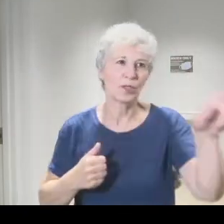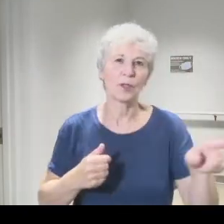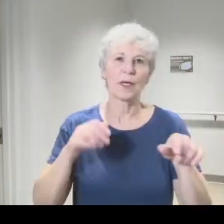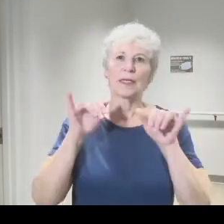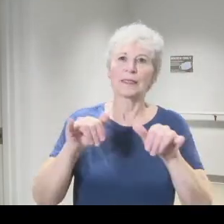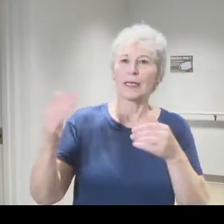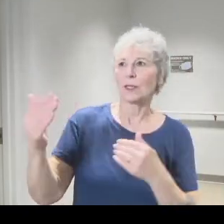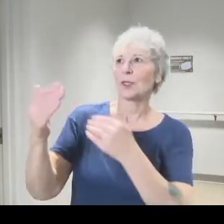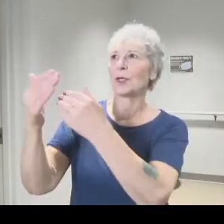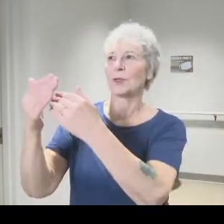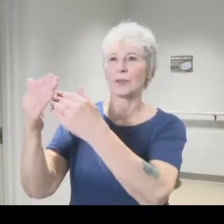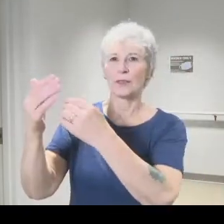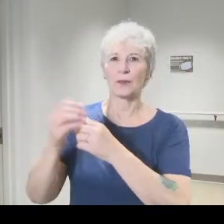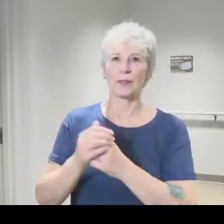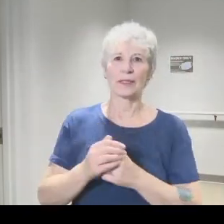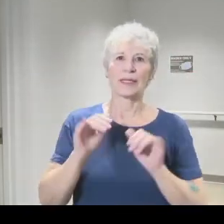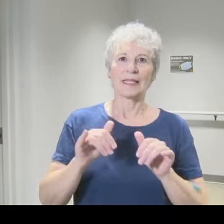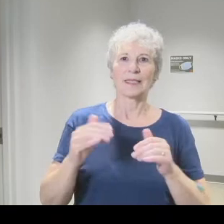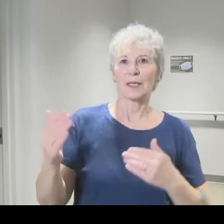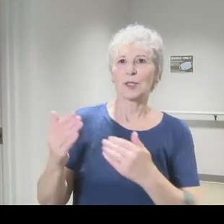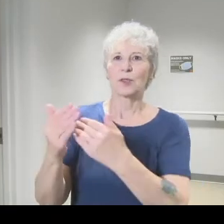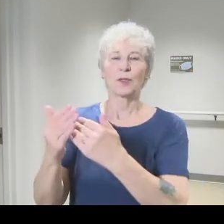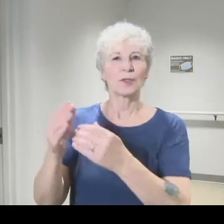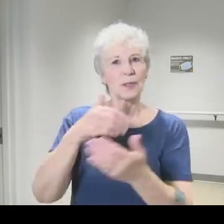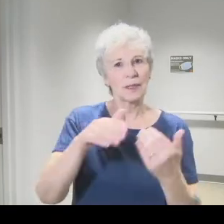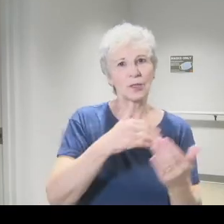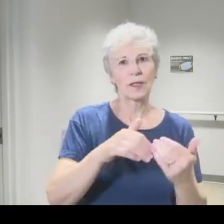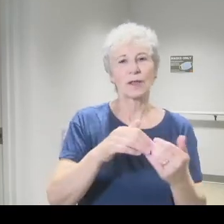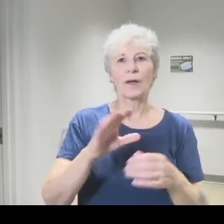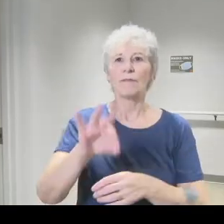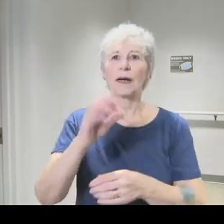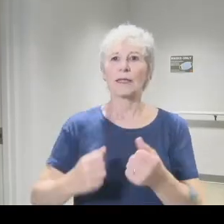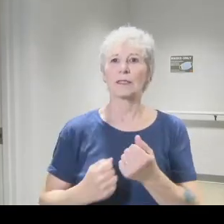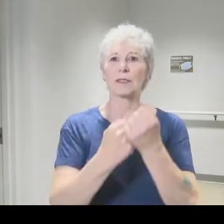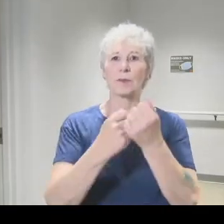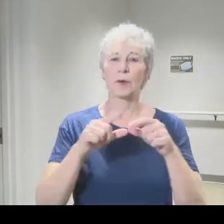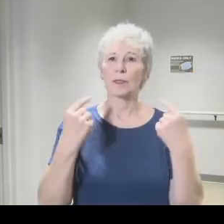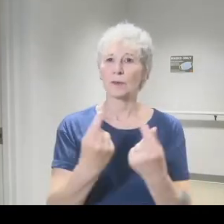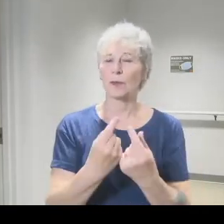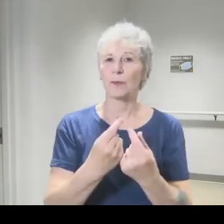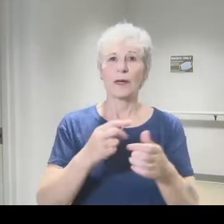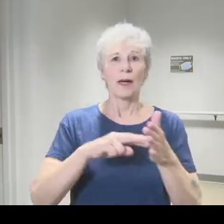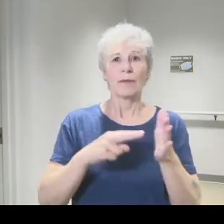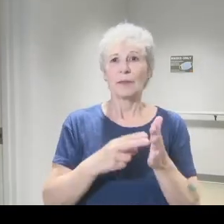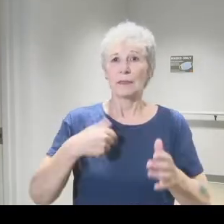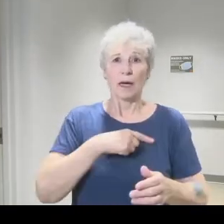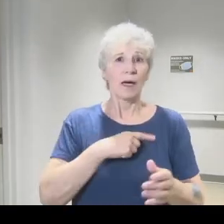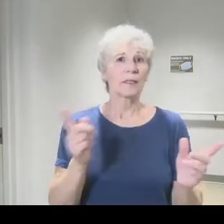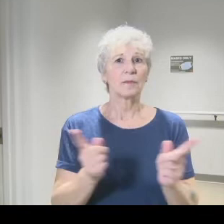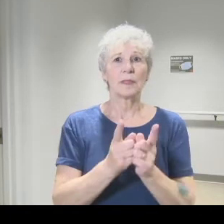to the Lord. Stay close to each other. Find a support group. And if it means us meeting with you